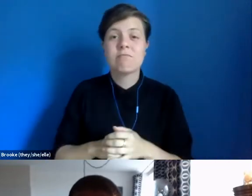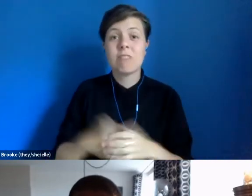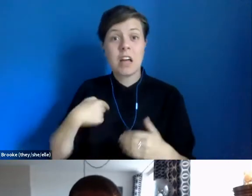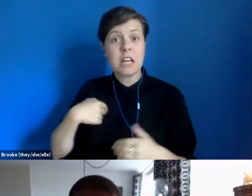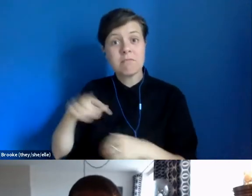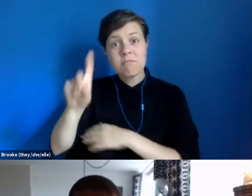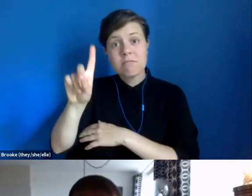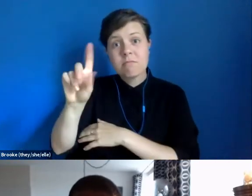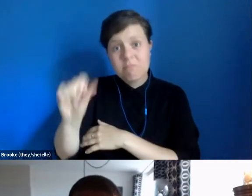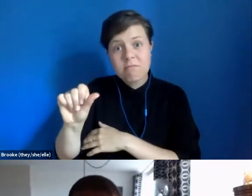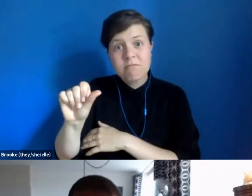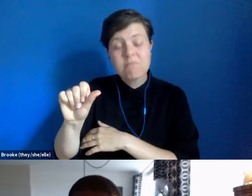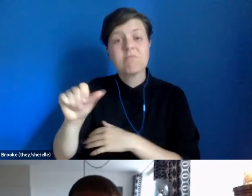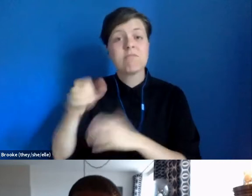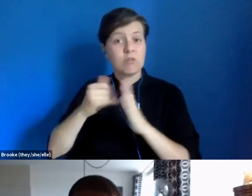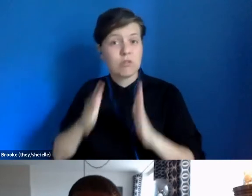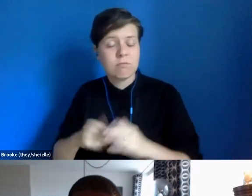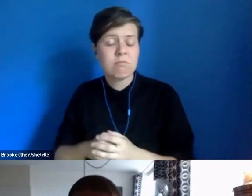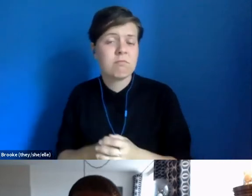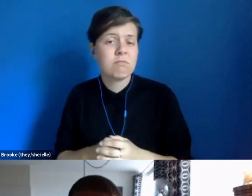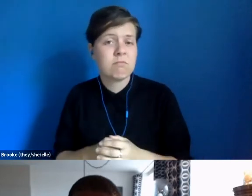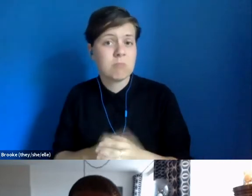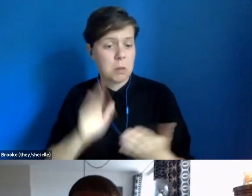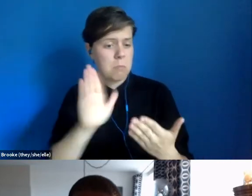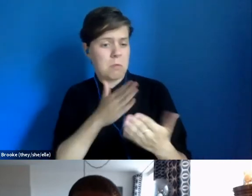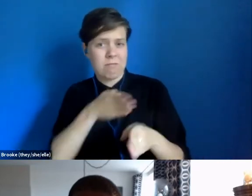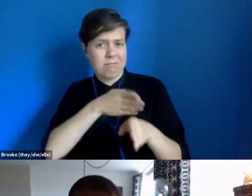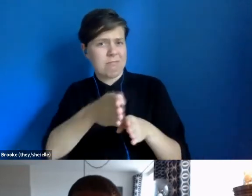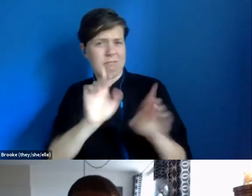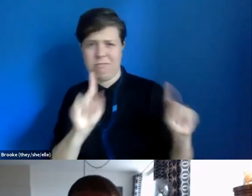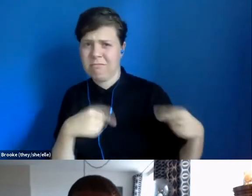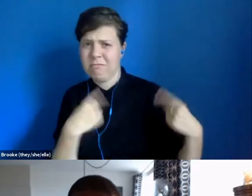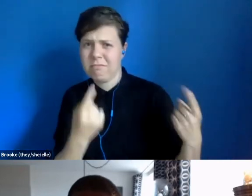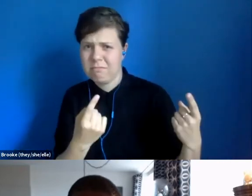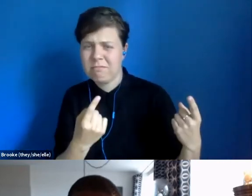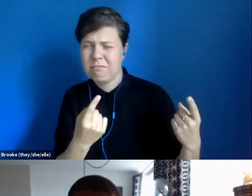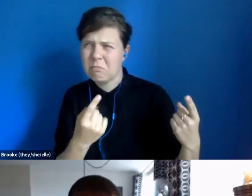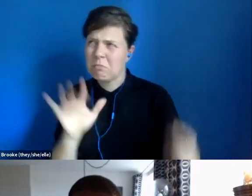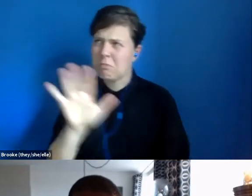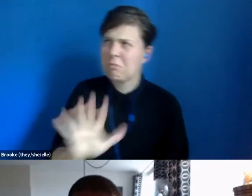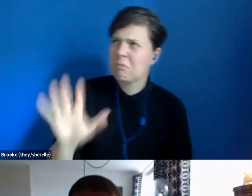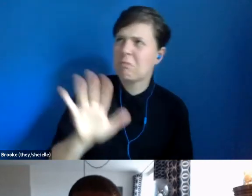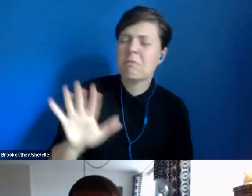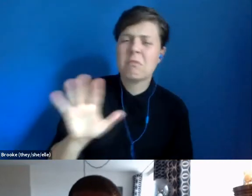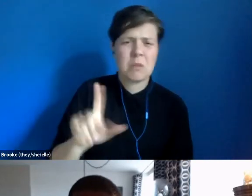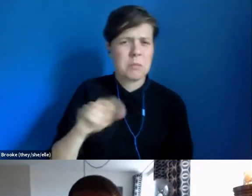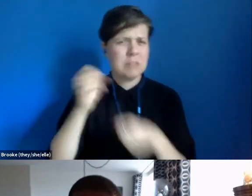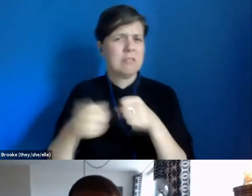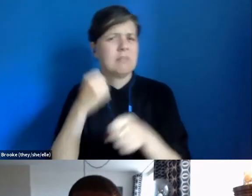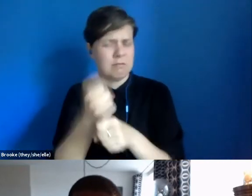for quite some time, a little bit close to 20 years.